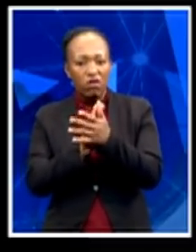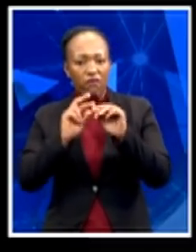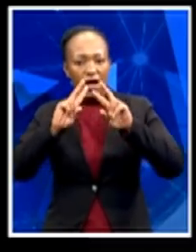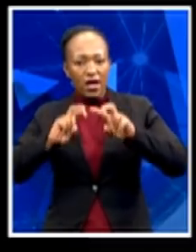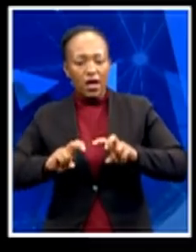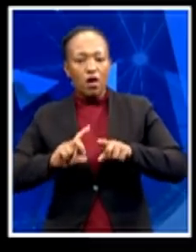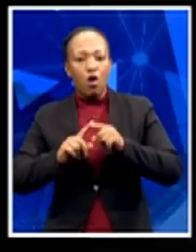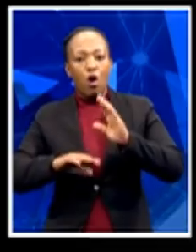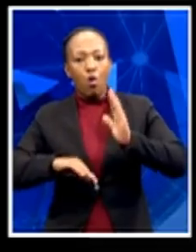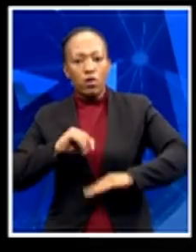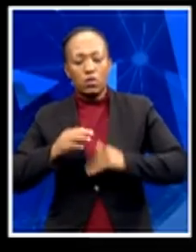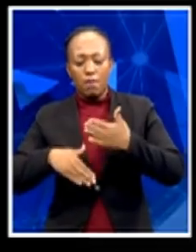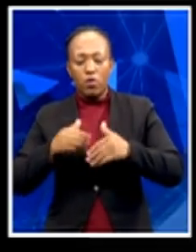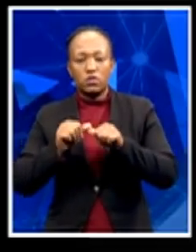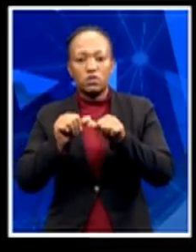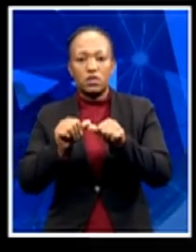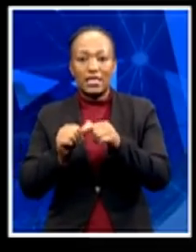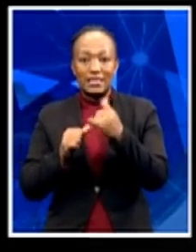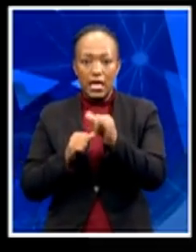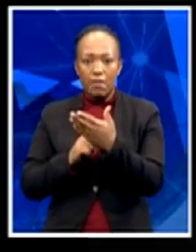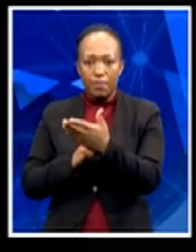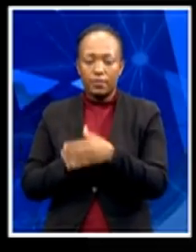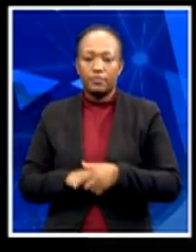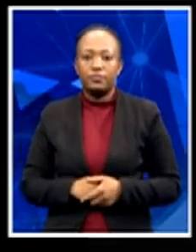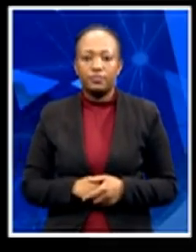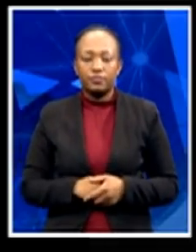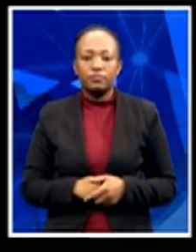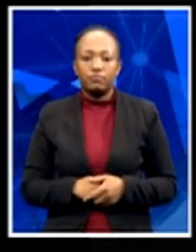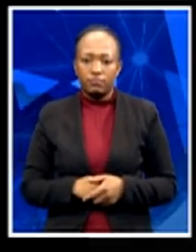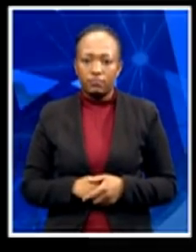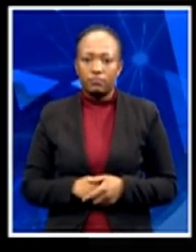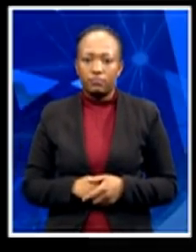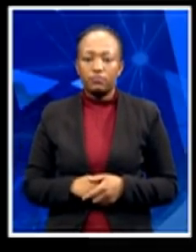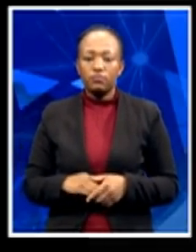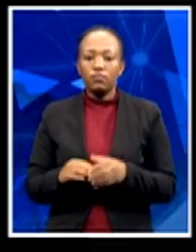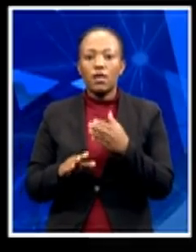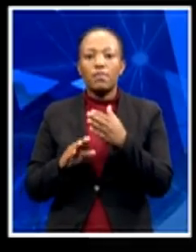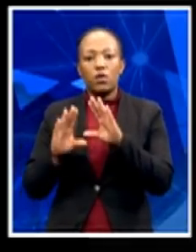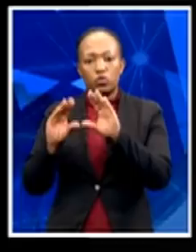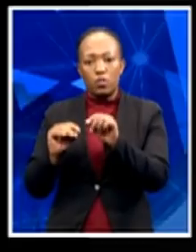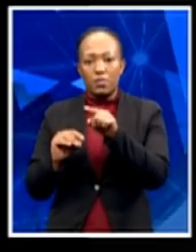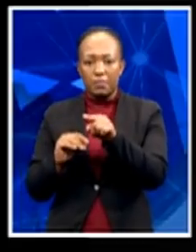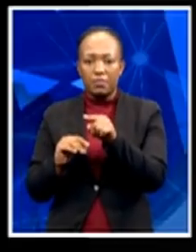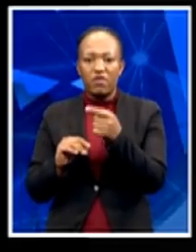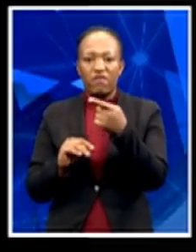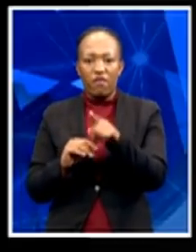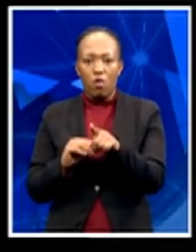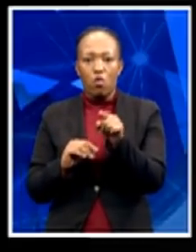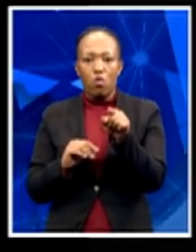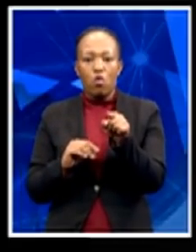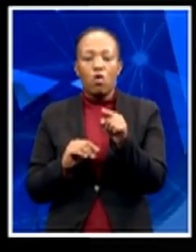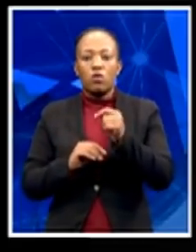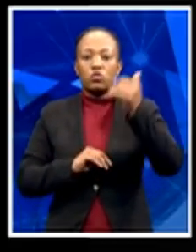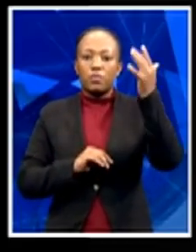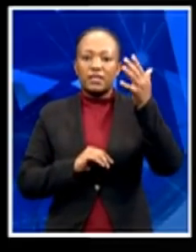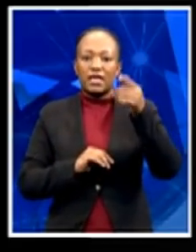underway. I will stop there, Honorable Chair, in terms of what we can present as guided also by our minister. Thank you